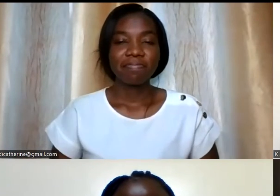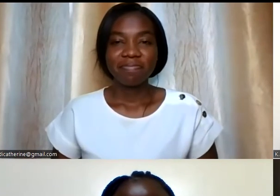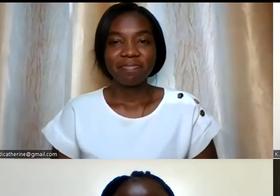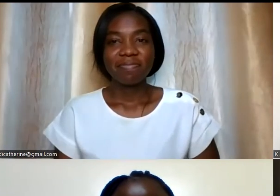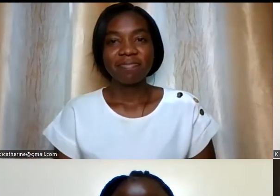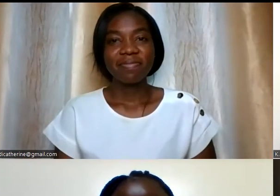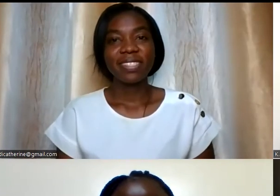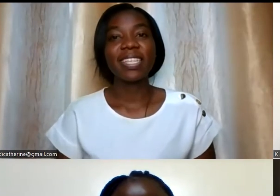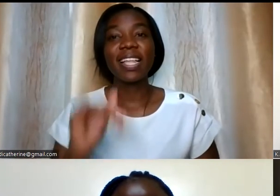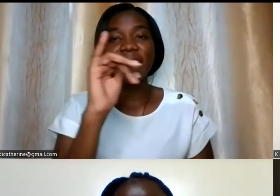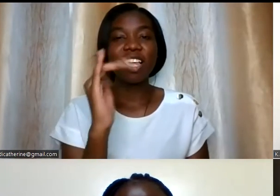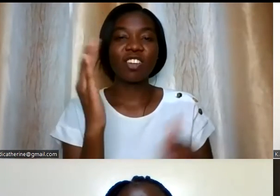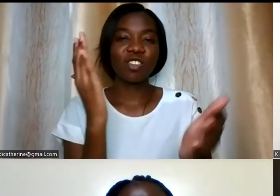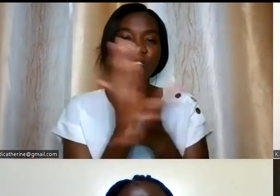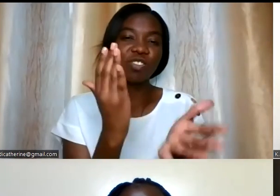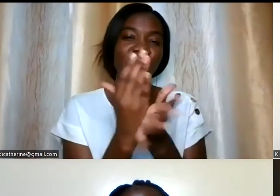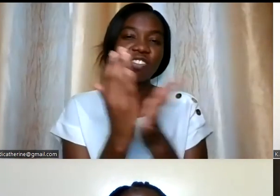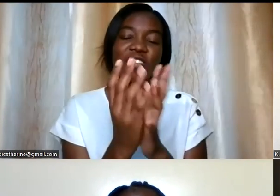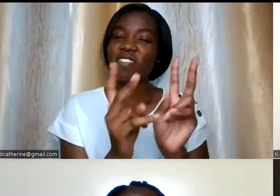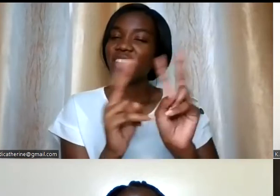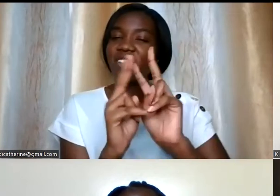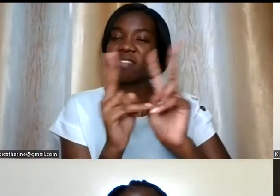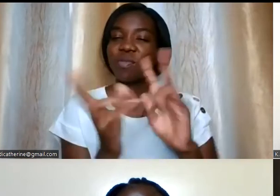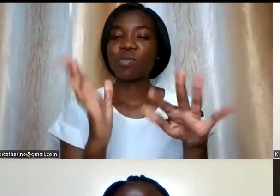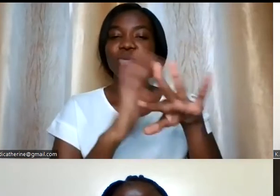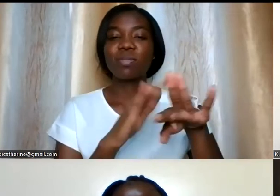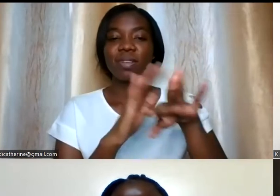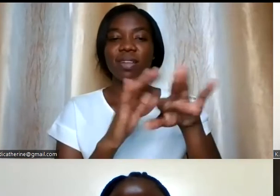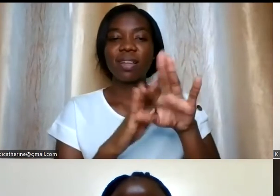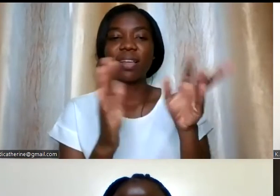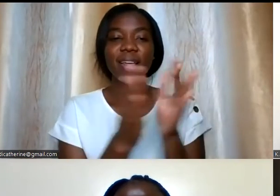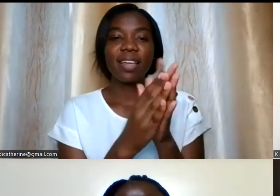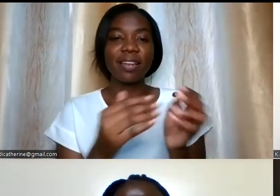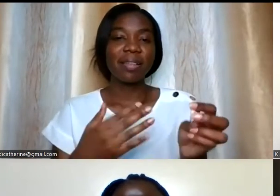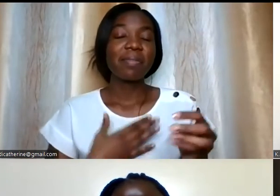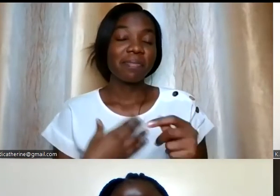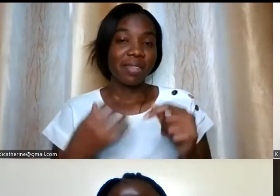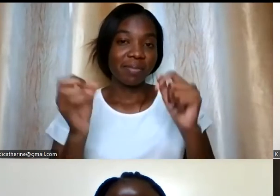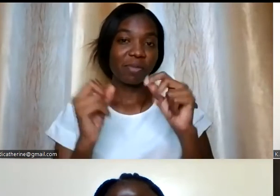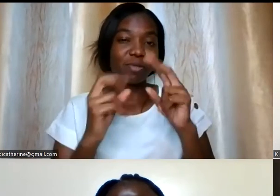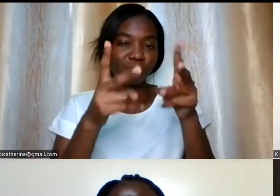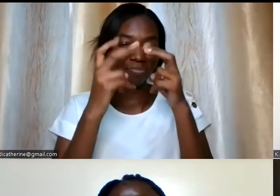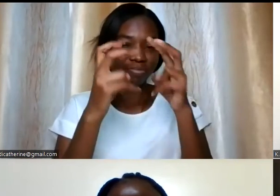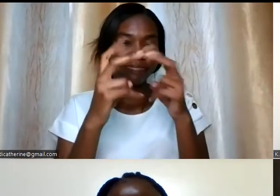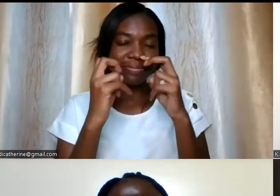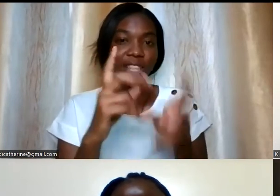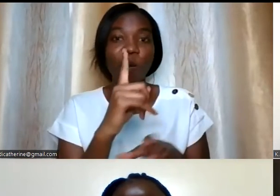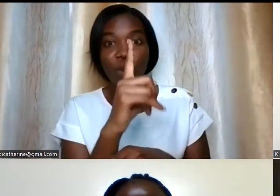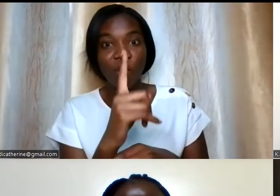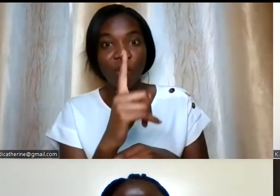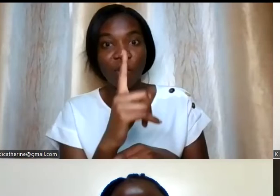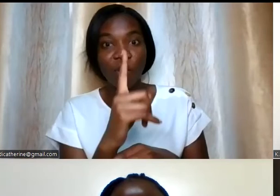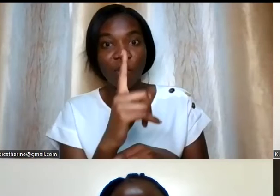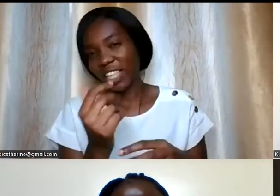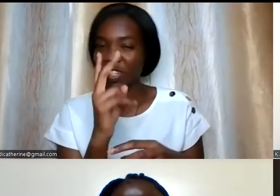actually was very insightful, and at least I have been able to grasp a thing or two.